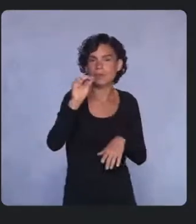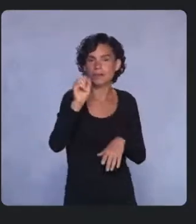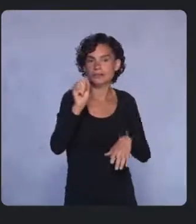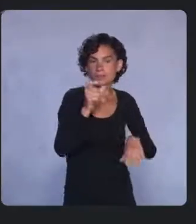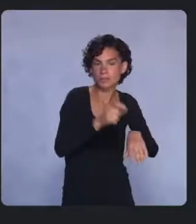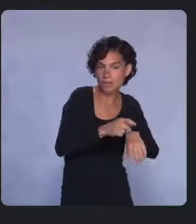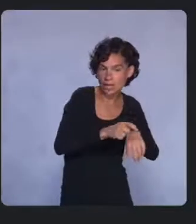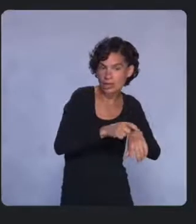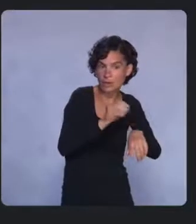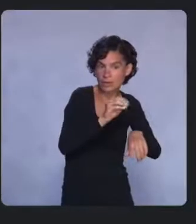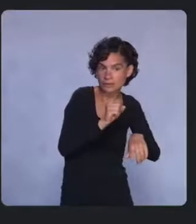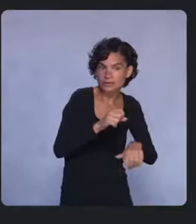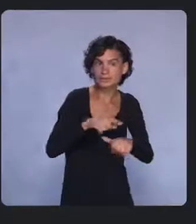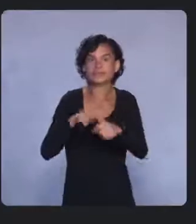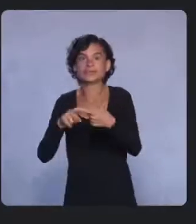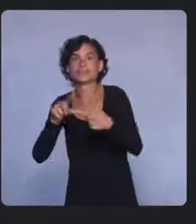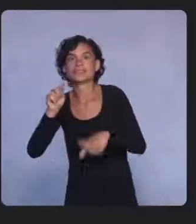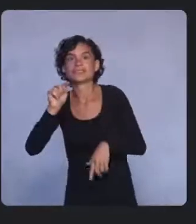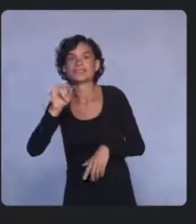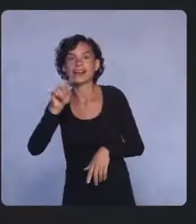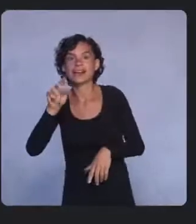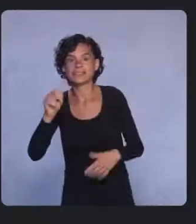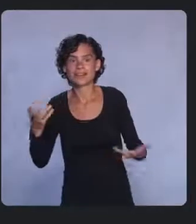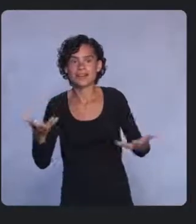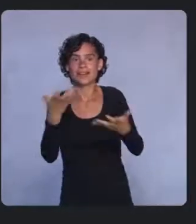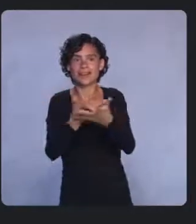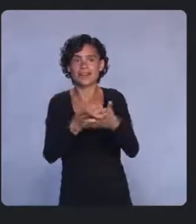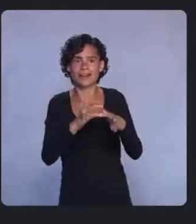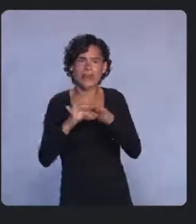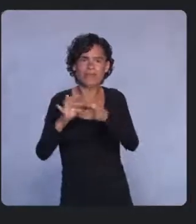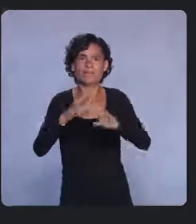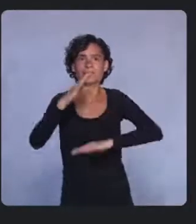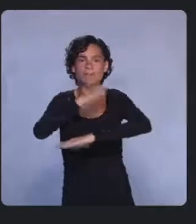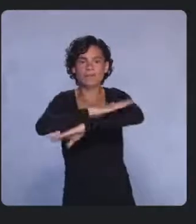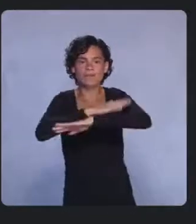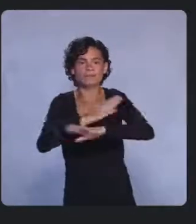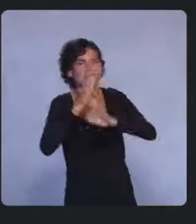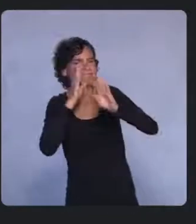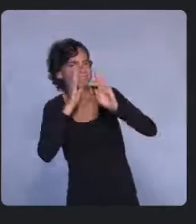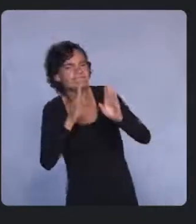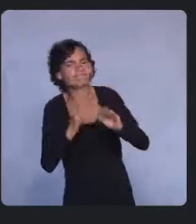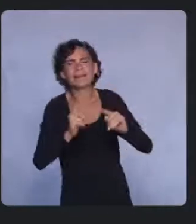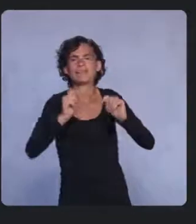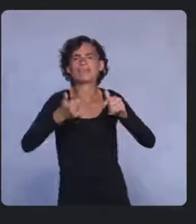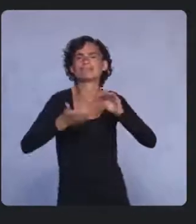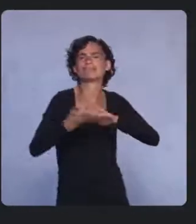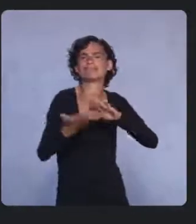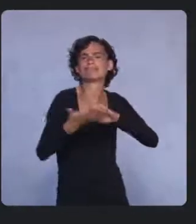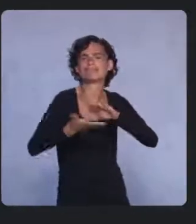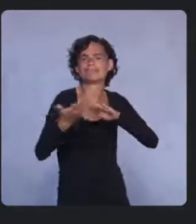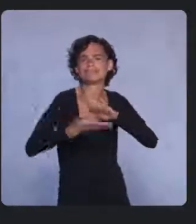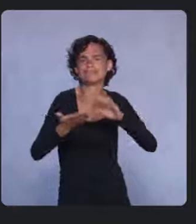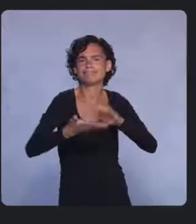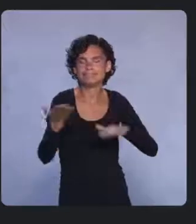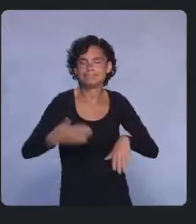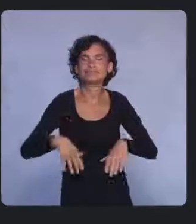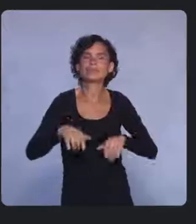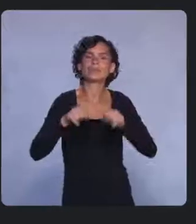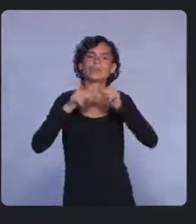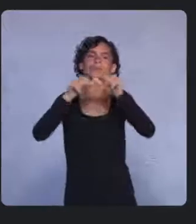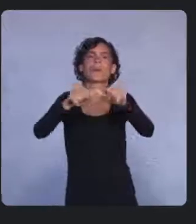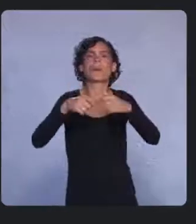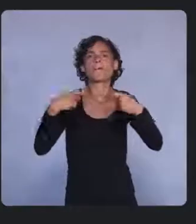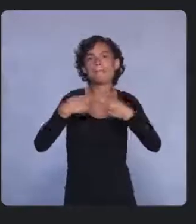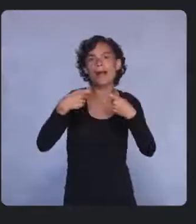Tizen, into a unified platform focused on faster performance, longer battery life, and a thriving developer